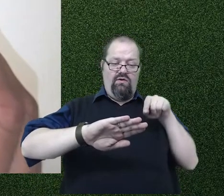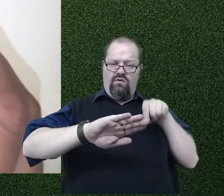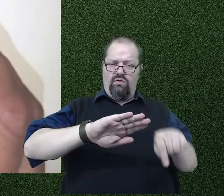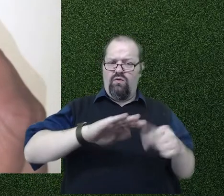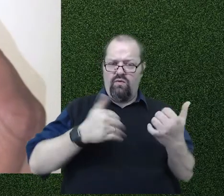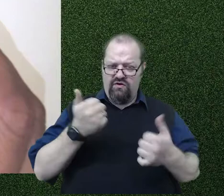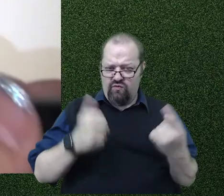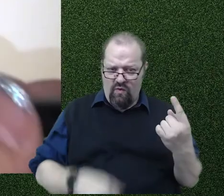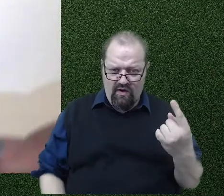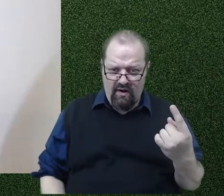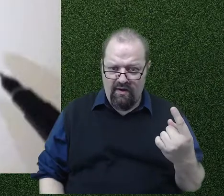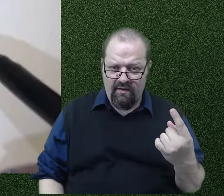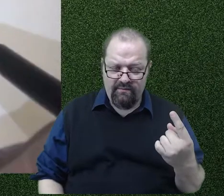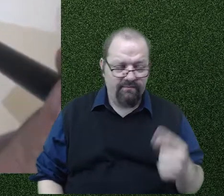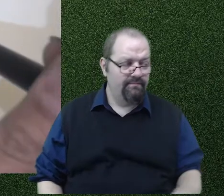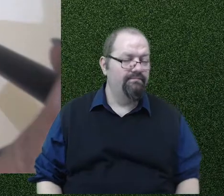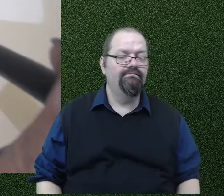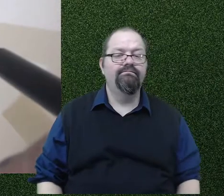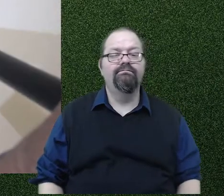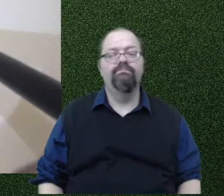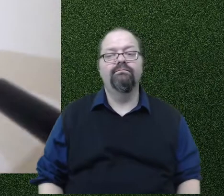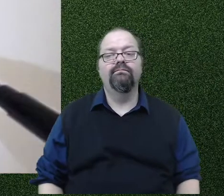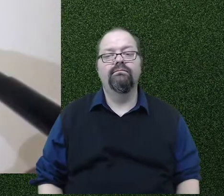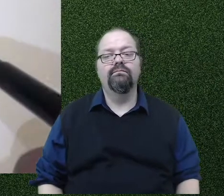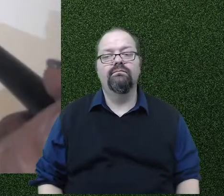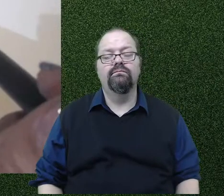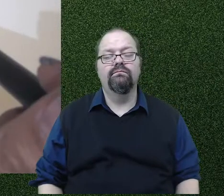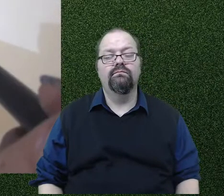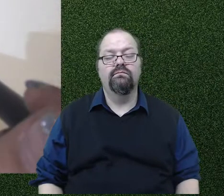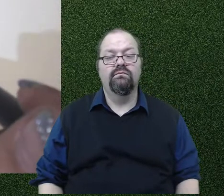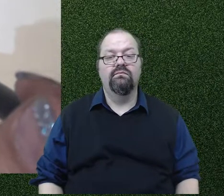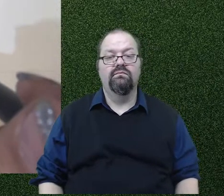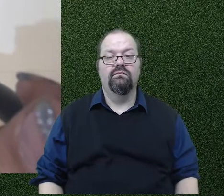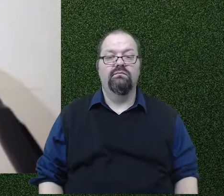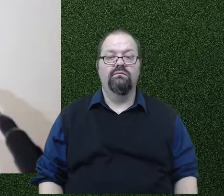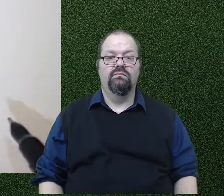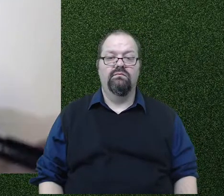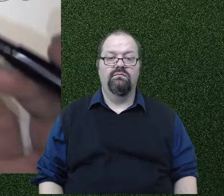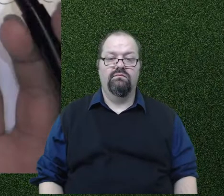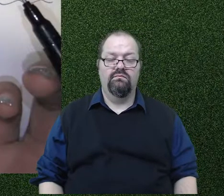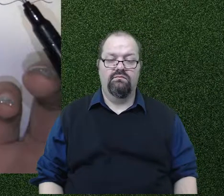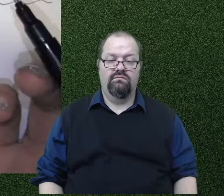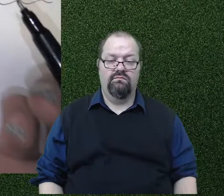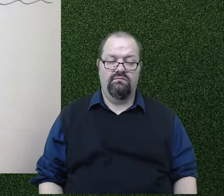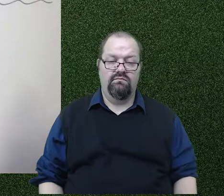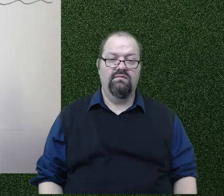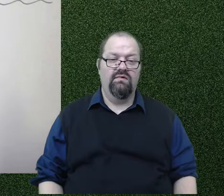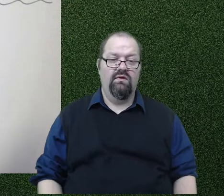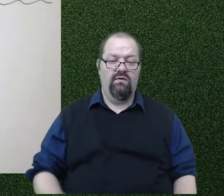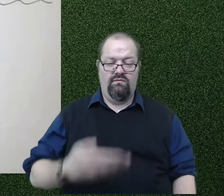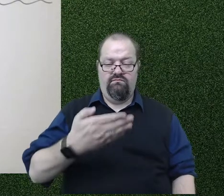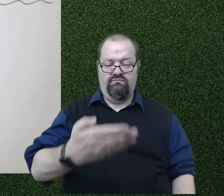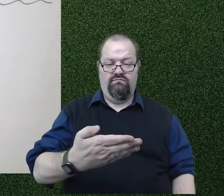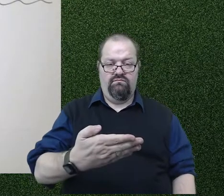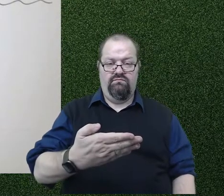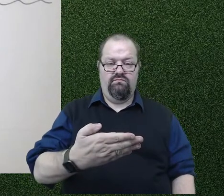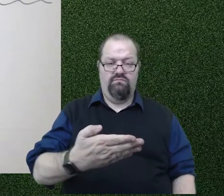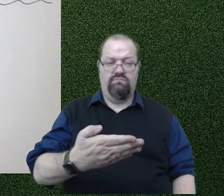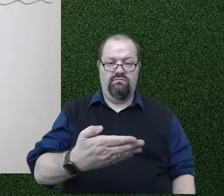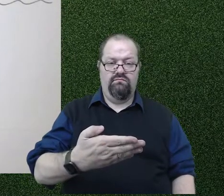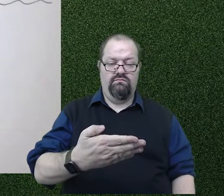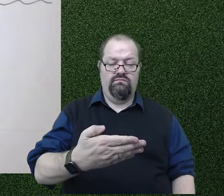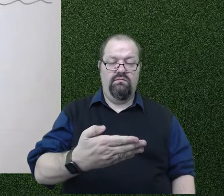toward us, or into the page, so like into my desk below us? Well, to figure that